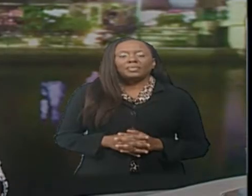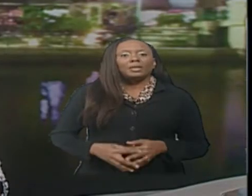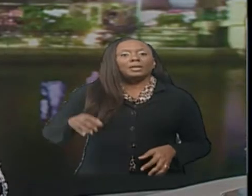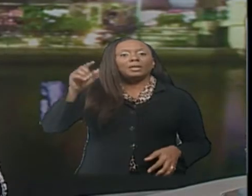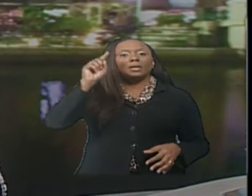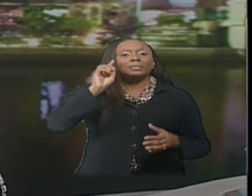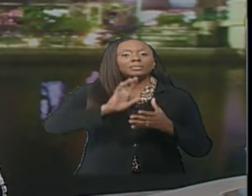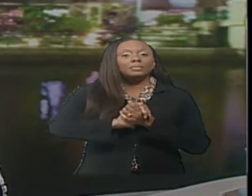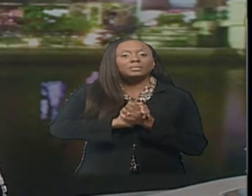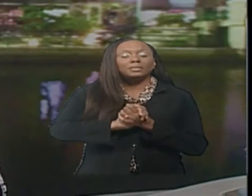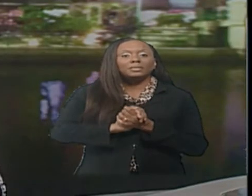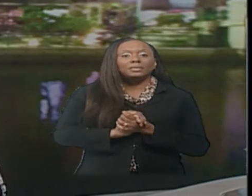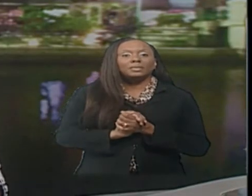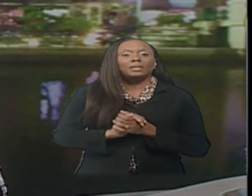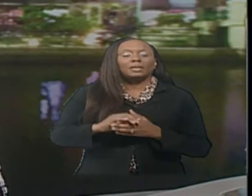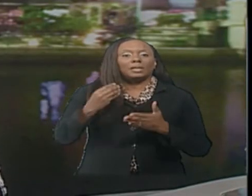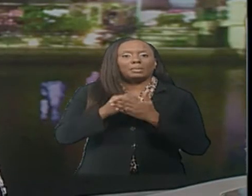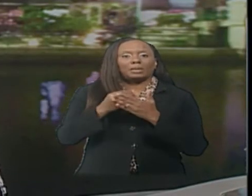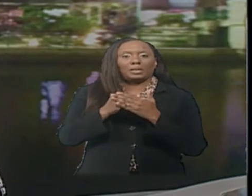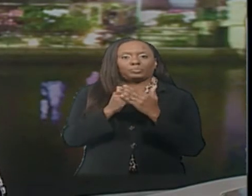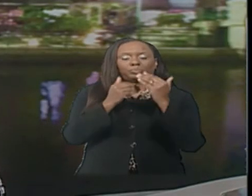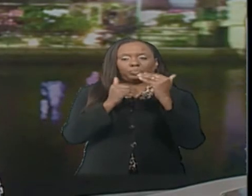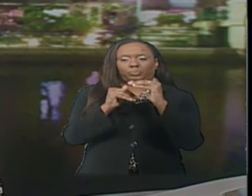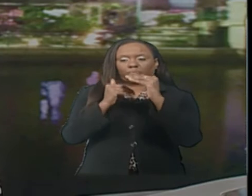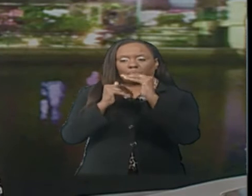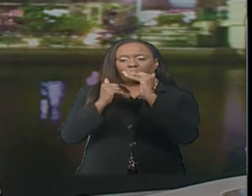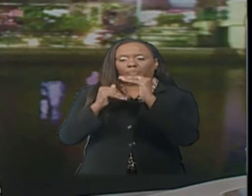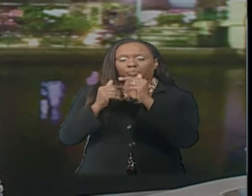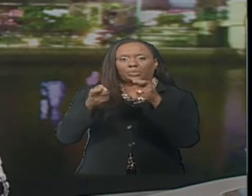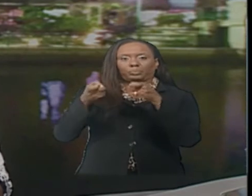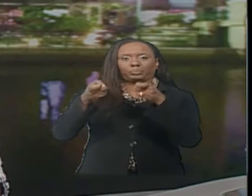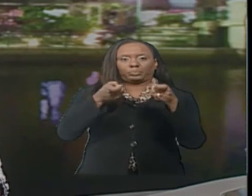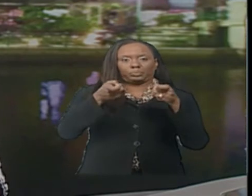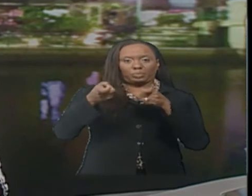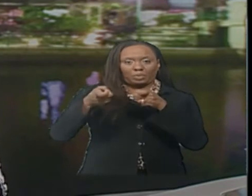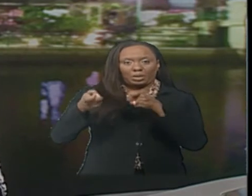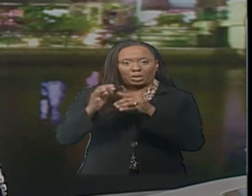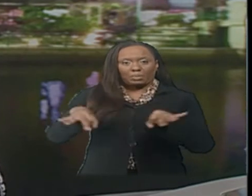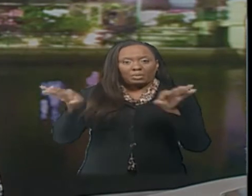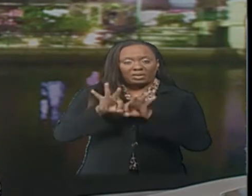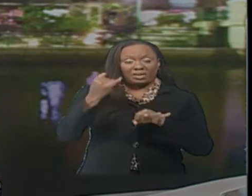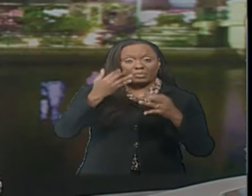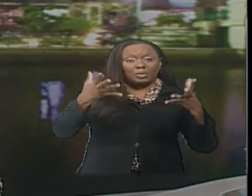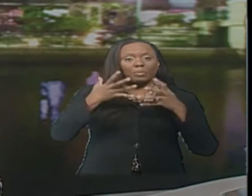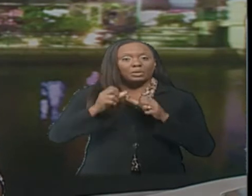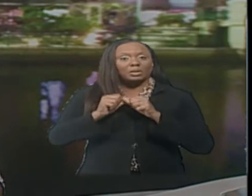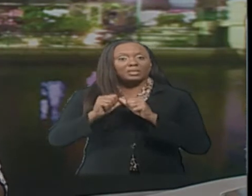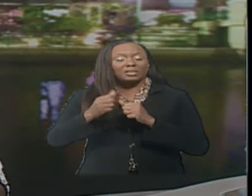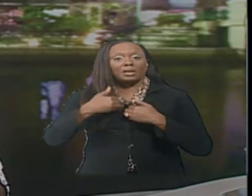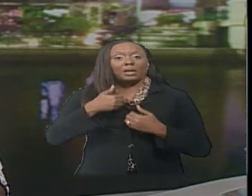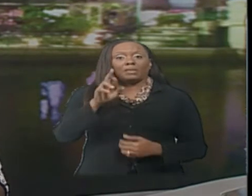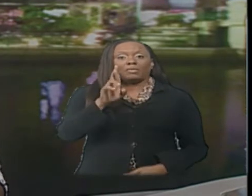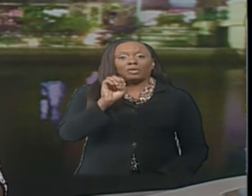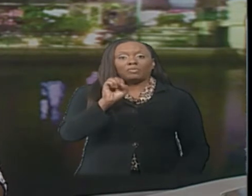Haynes believes that fiscal discipline allows the country to contain demand when necessary and to maintain a level of reserves in support